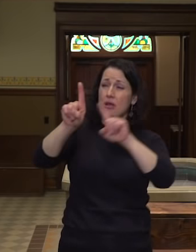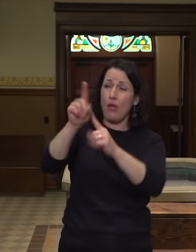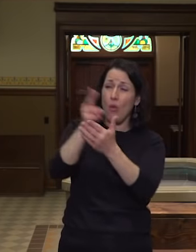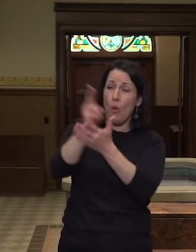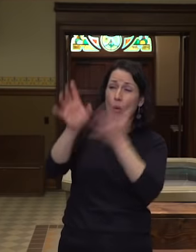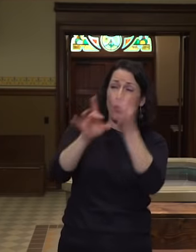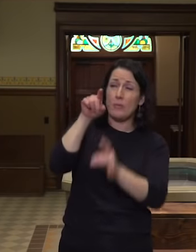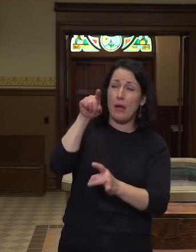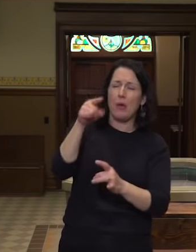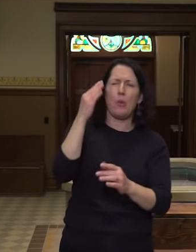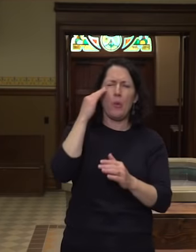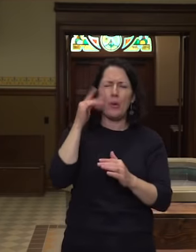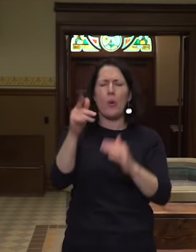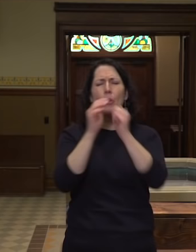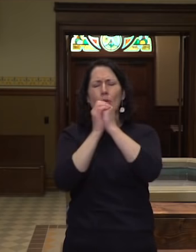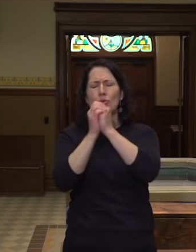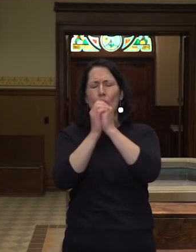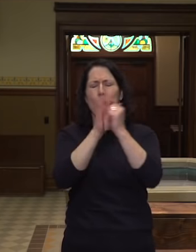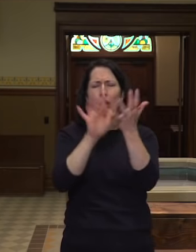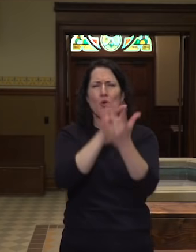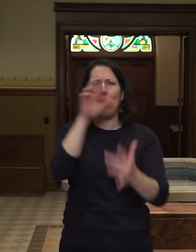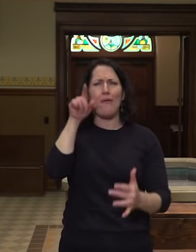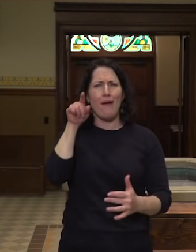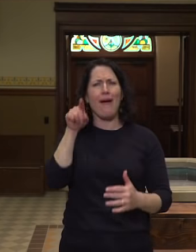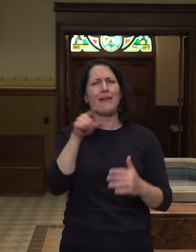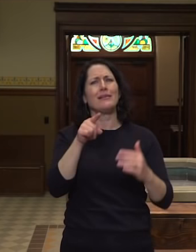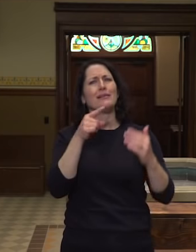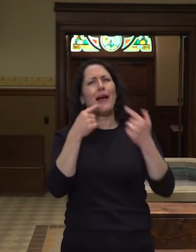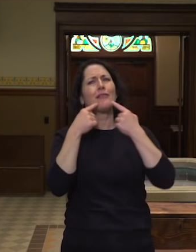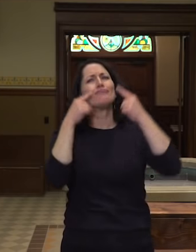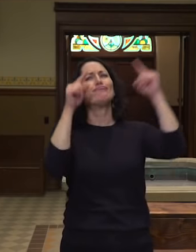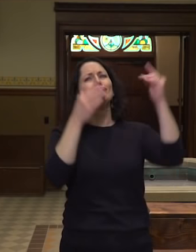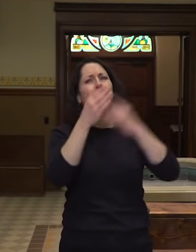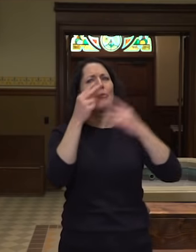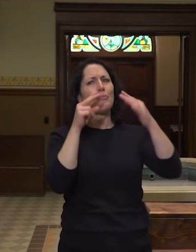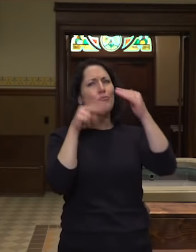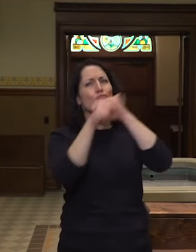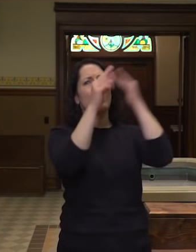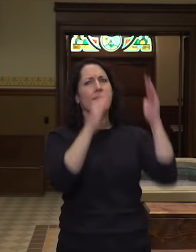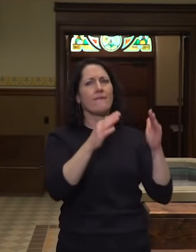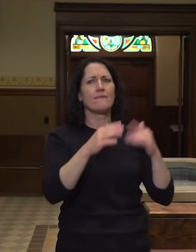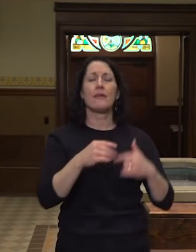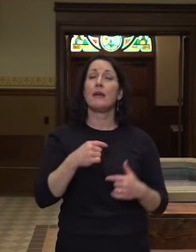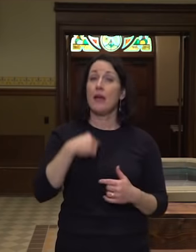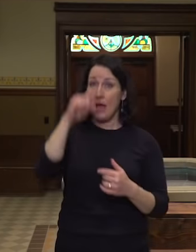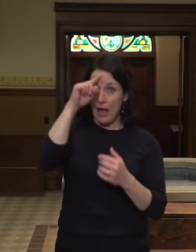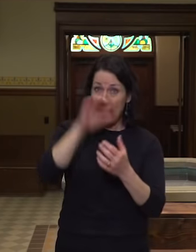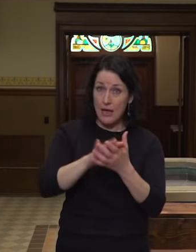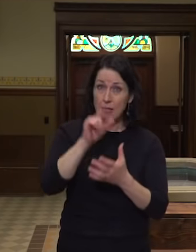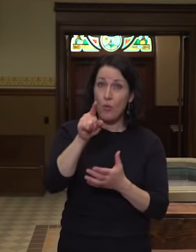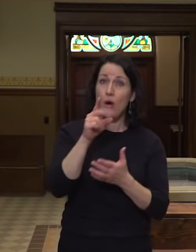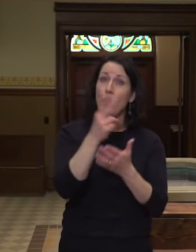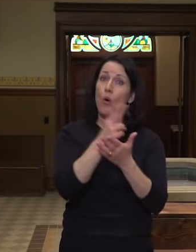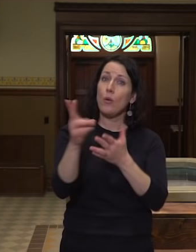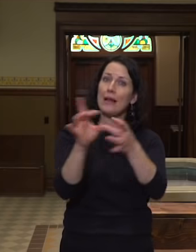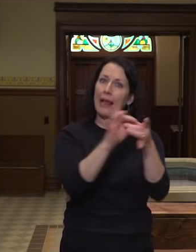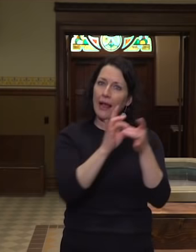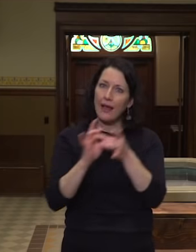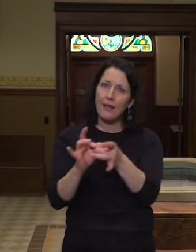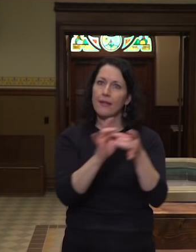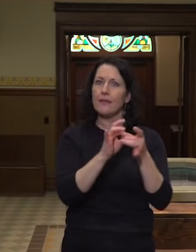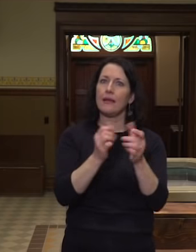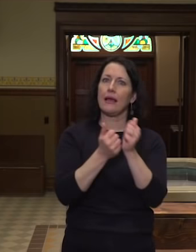is adored and glorified, who has spoken through the prophets. I believe in one holy Catholic and Apostolic